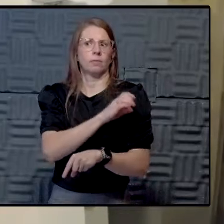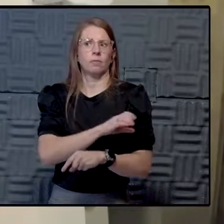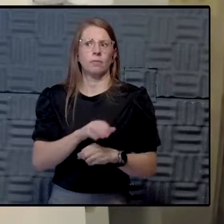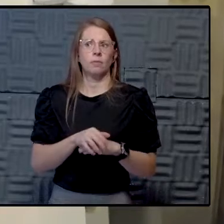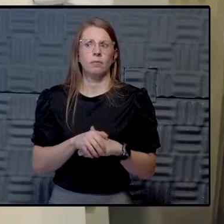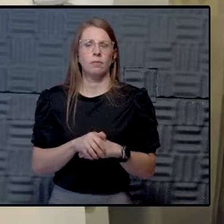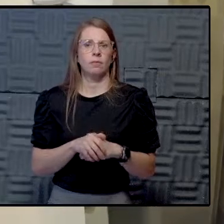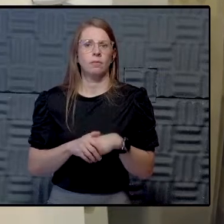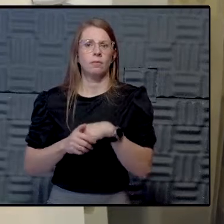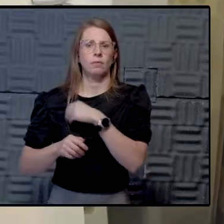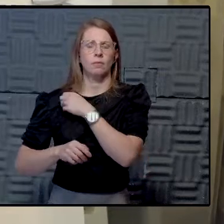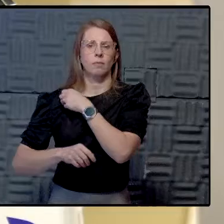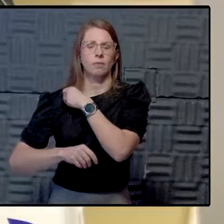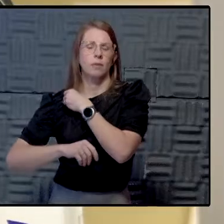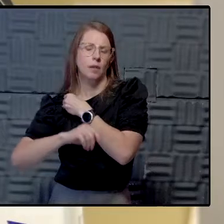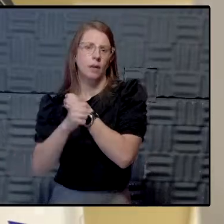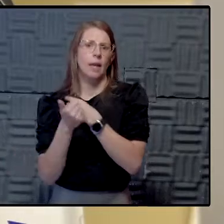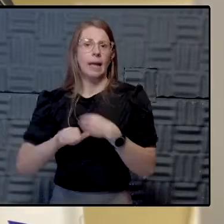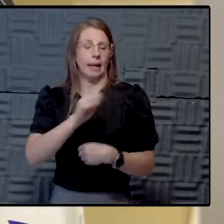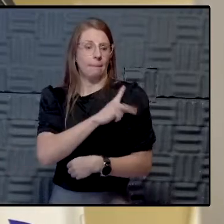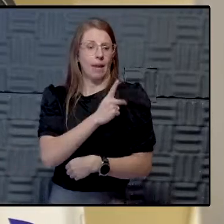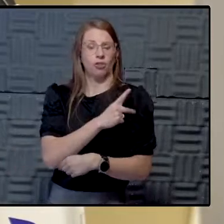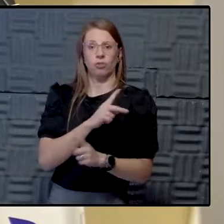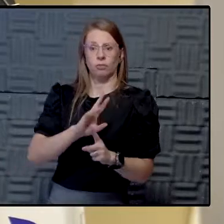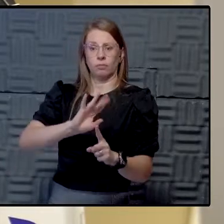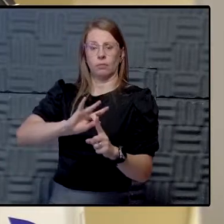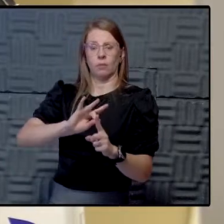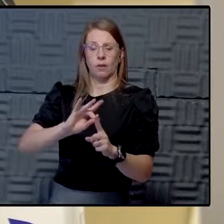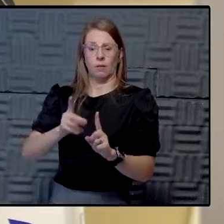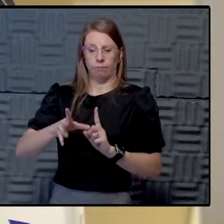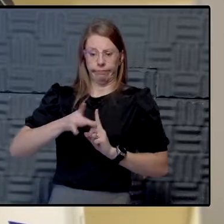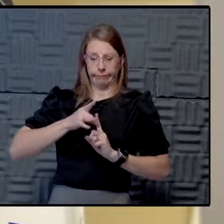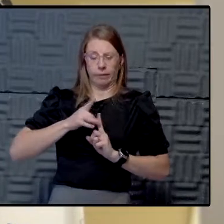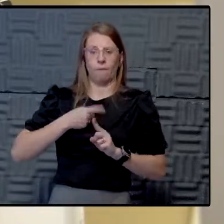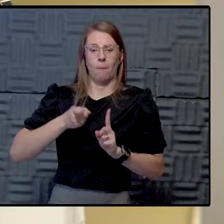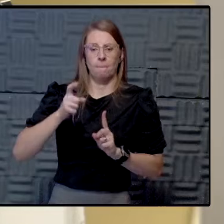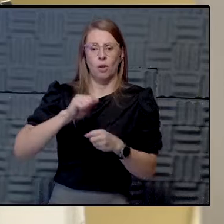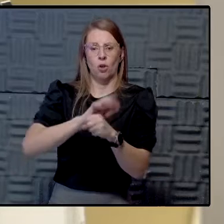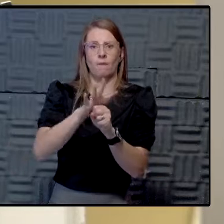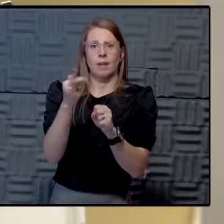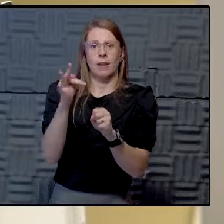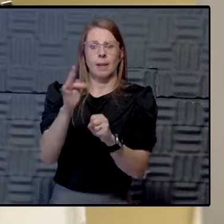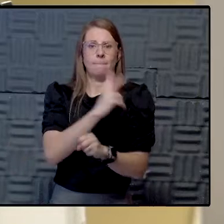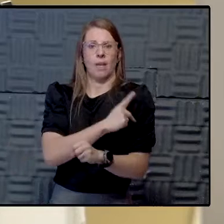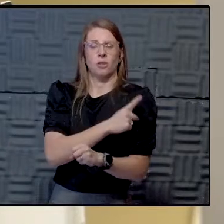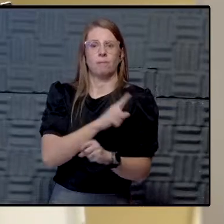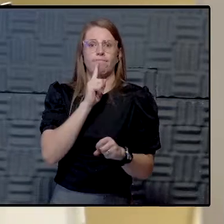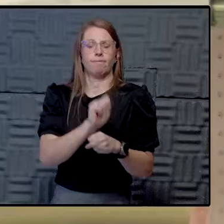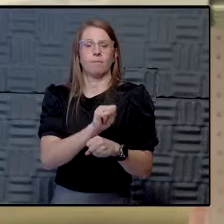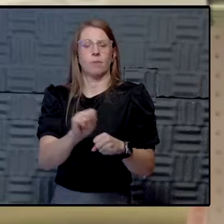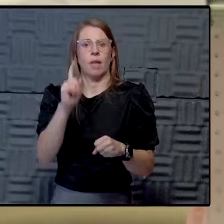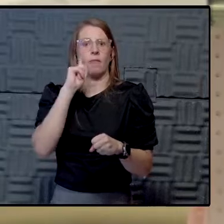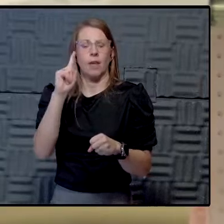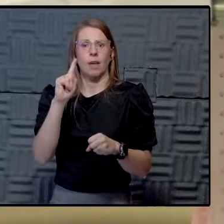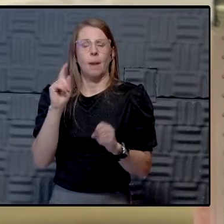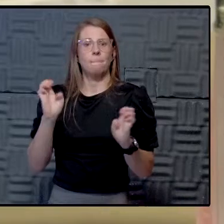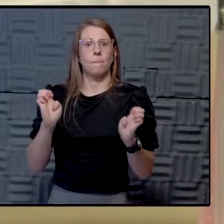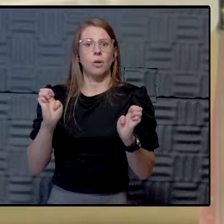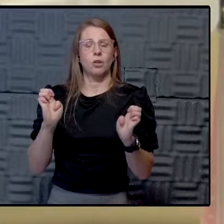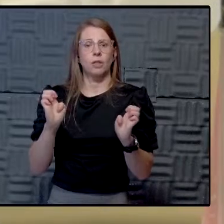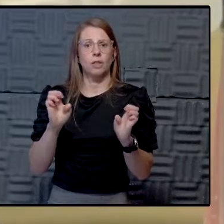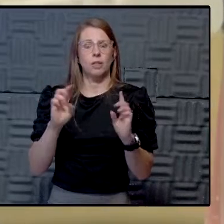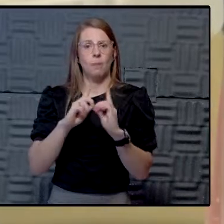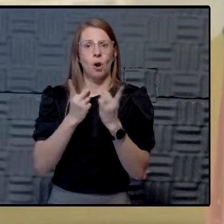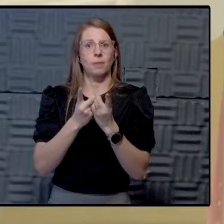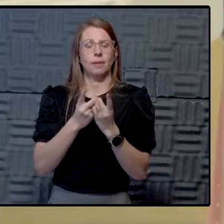patients in our ED that acquired COVID while they were in our emergency department. Yeah. I actually think being in our emergency department is one of the